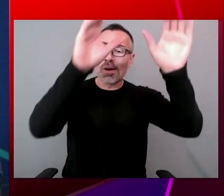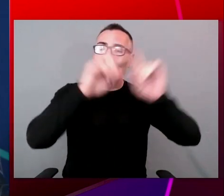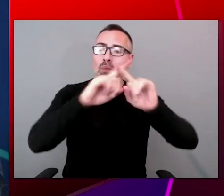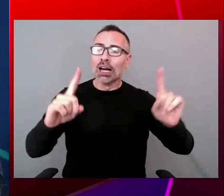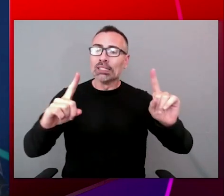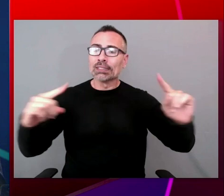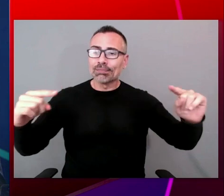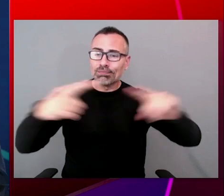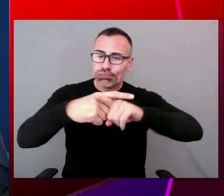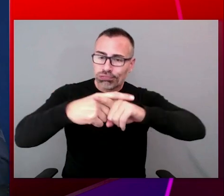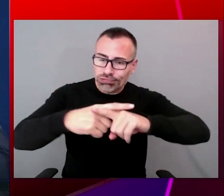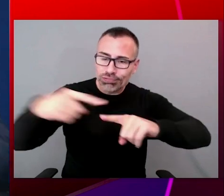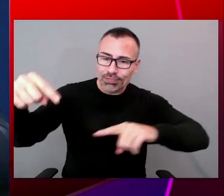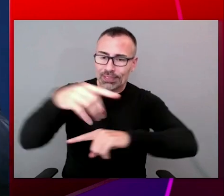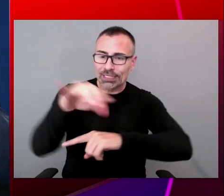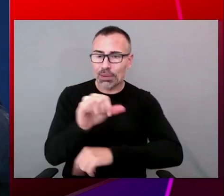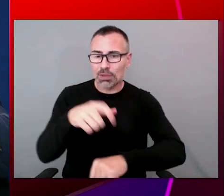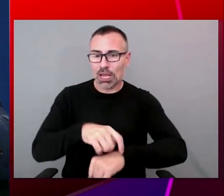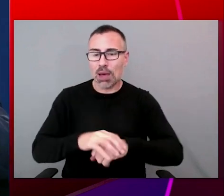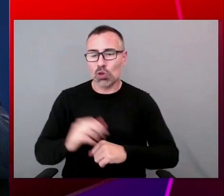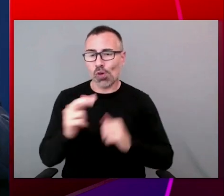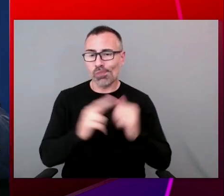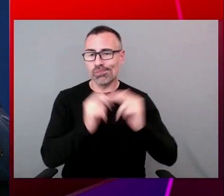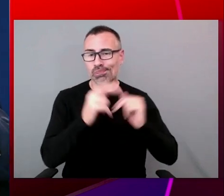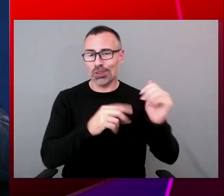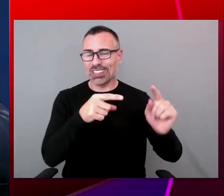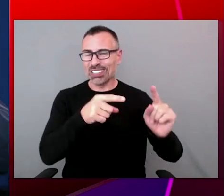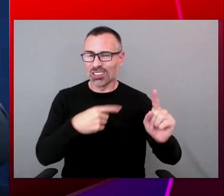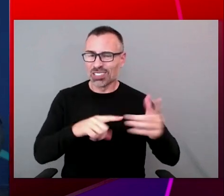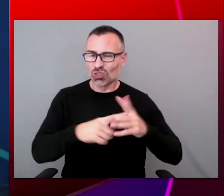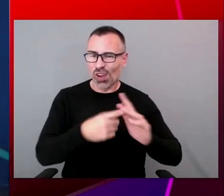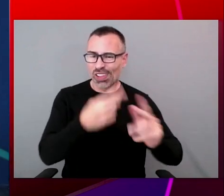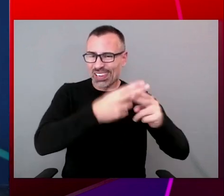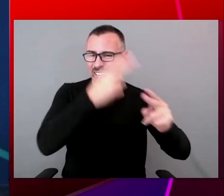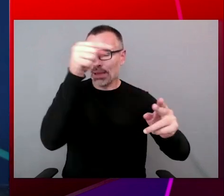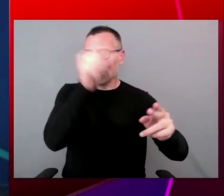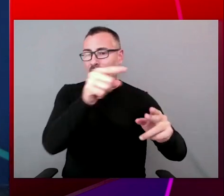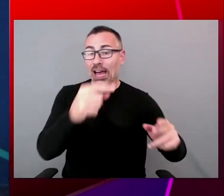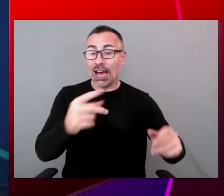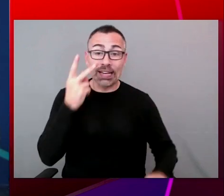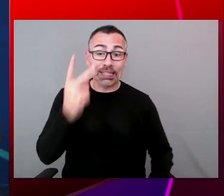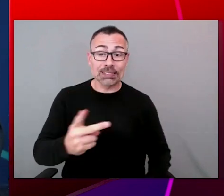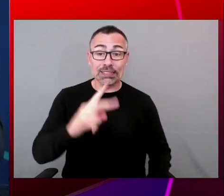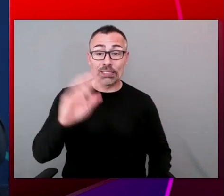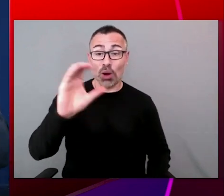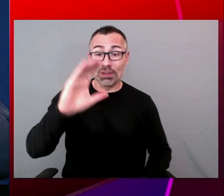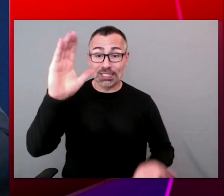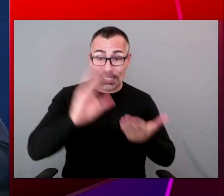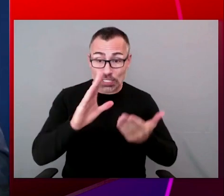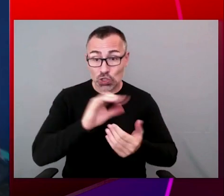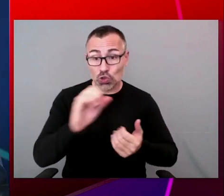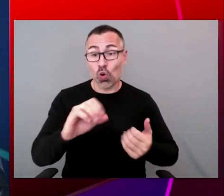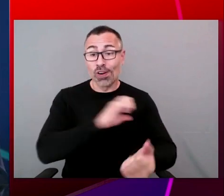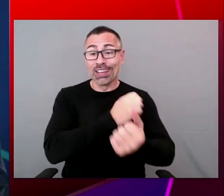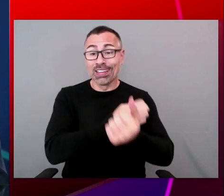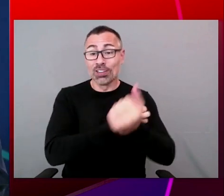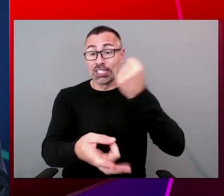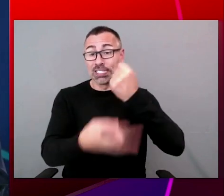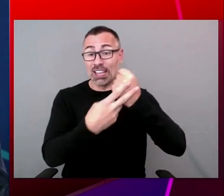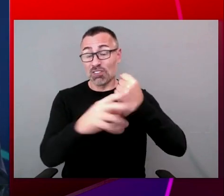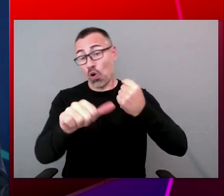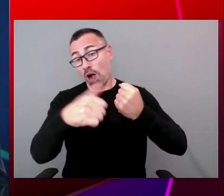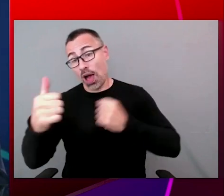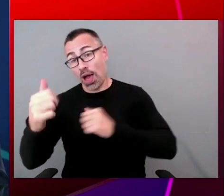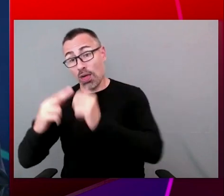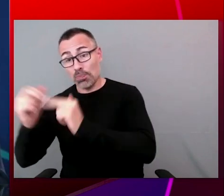start to name them, and you can start to look at where, hey, guess what? I can look at decarbonization or energy consumption savings, and right, that really builds a more sustainable future